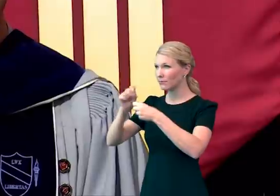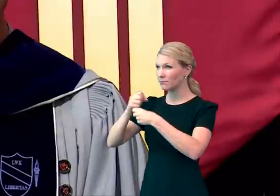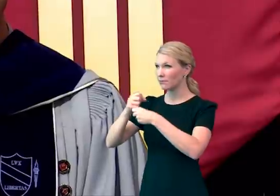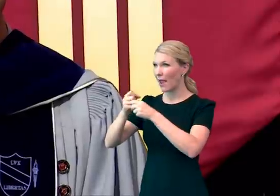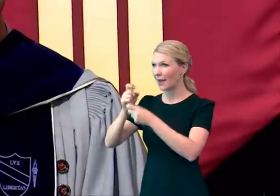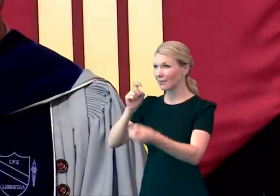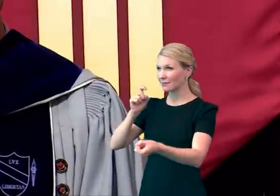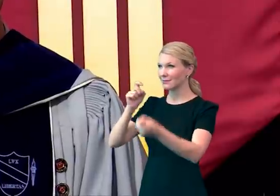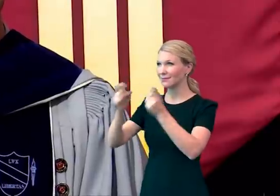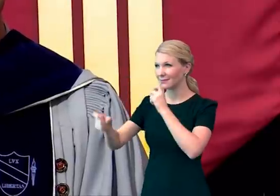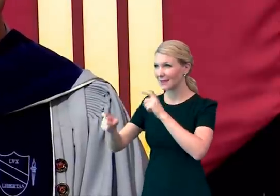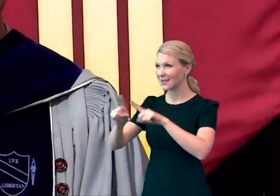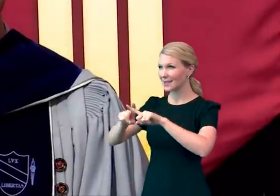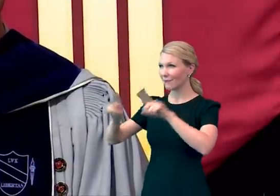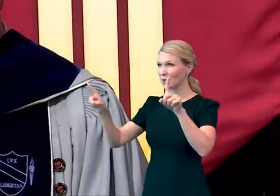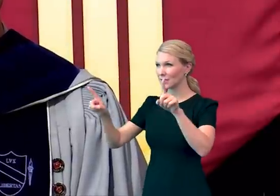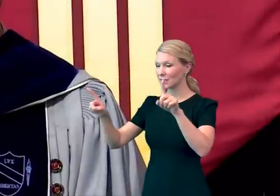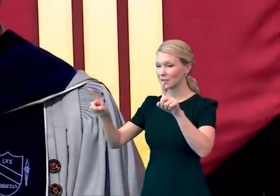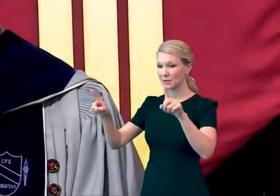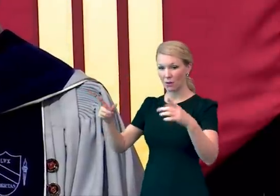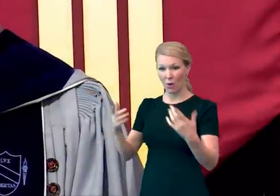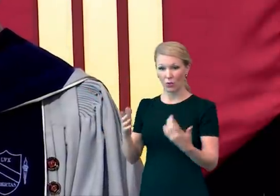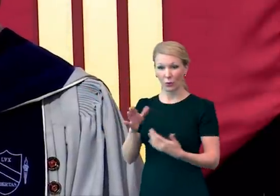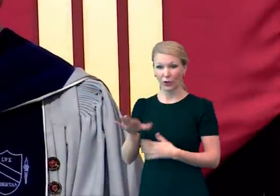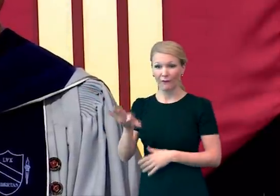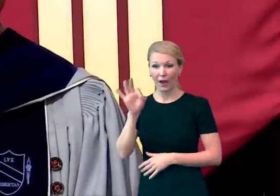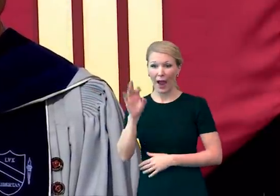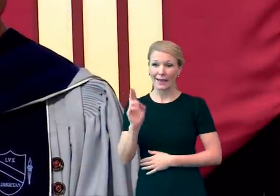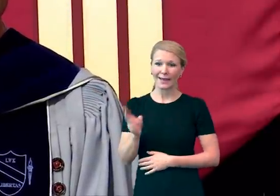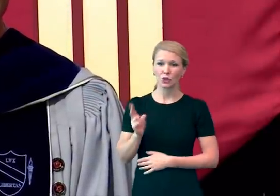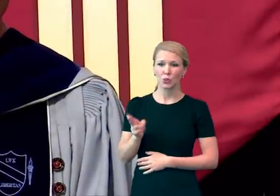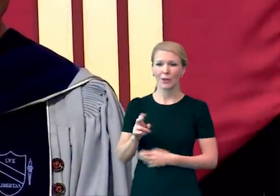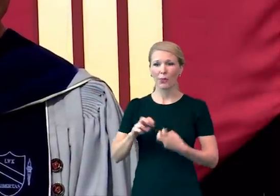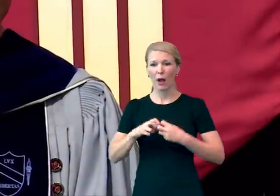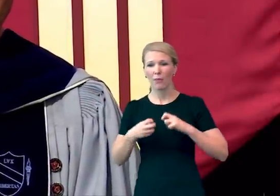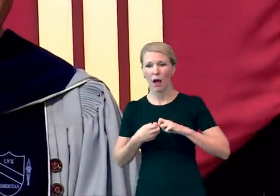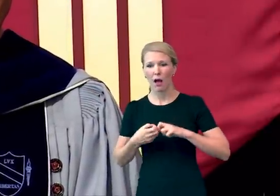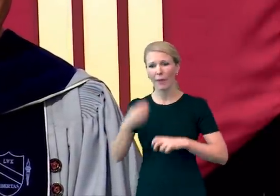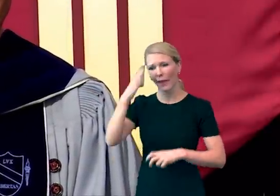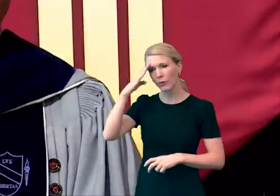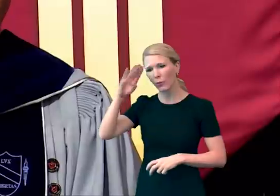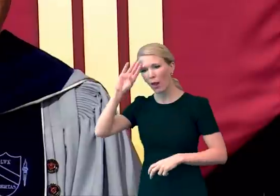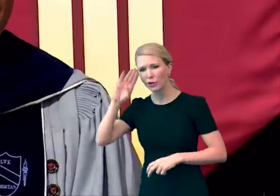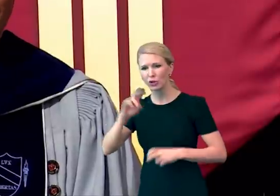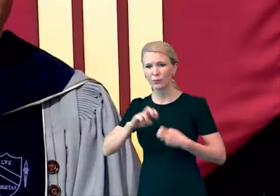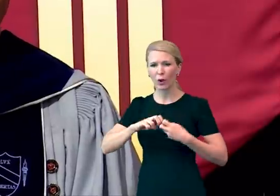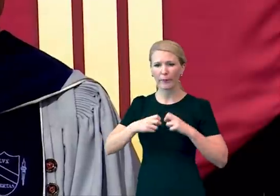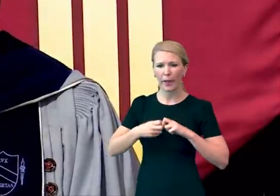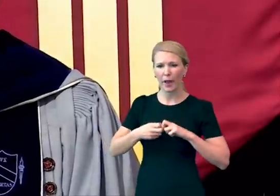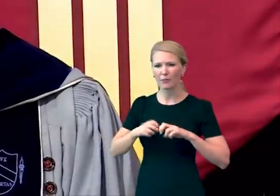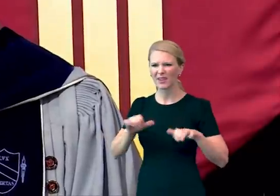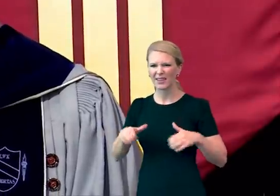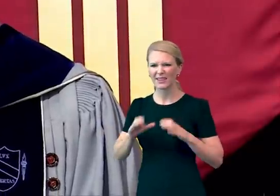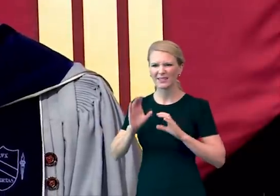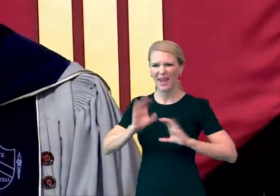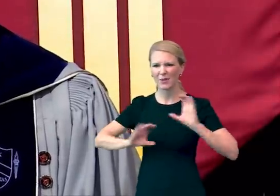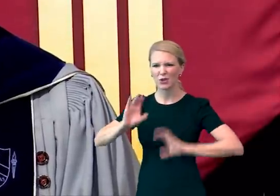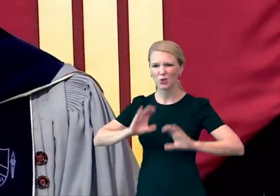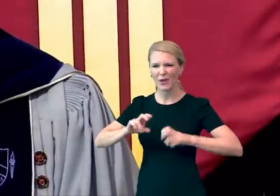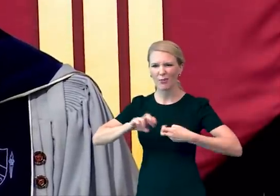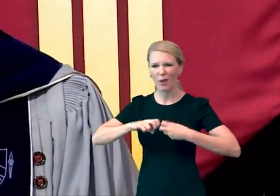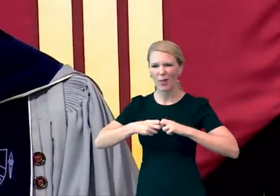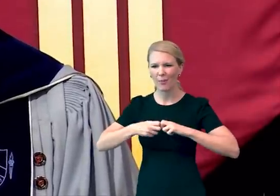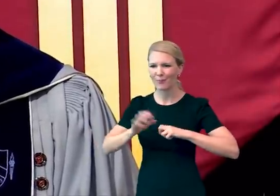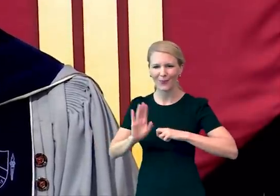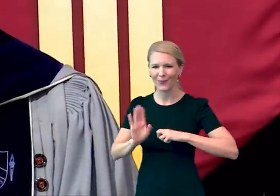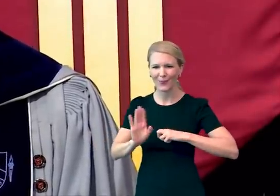uniquely prepared to make a difference in our world. When you go out to make your mark, you will not encounter a history problem or an